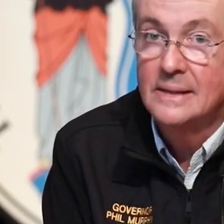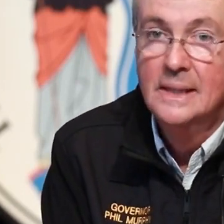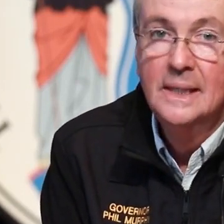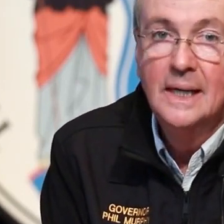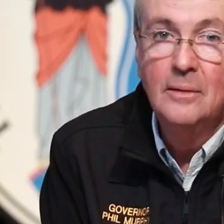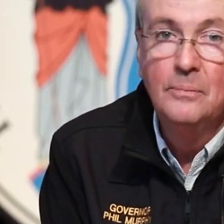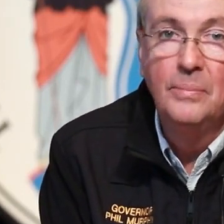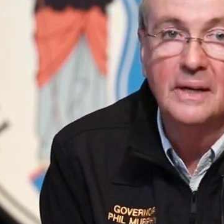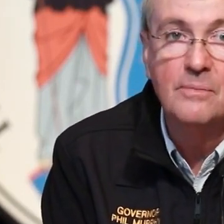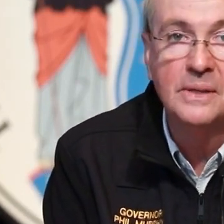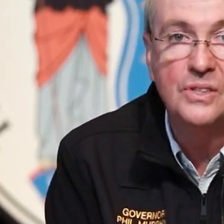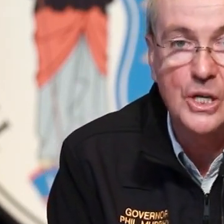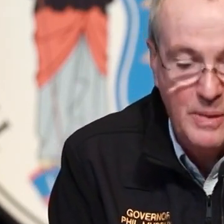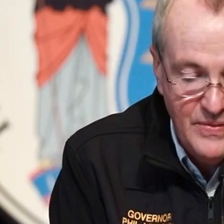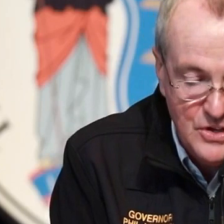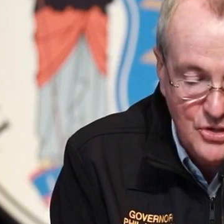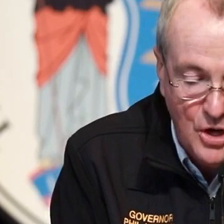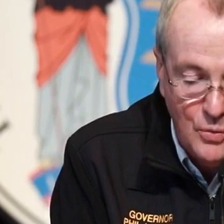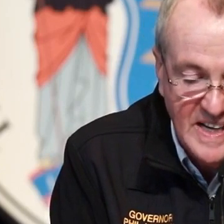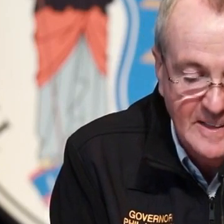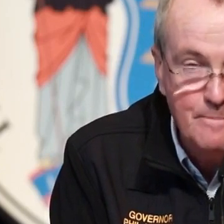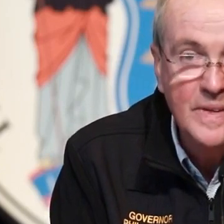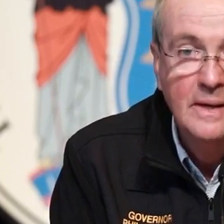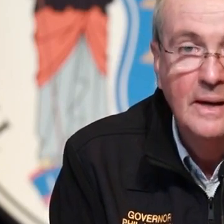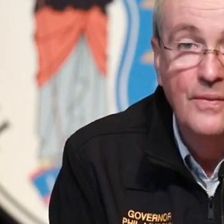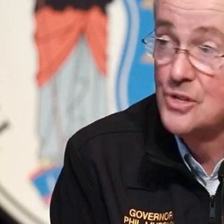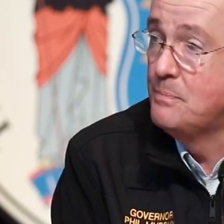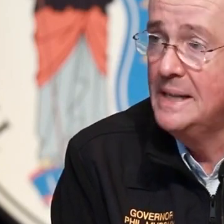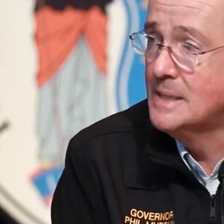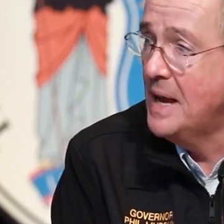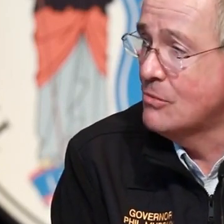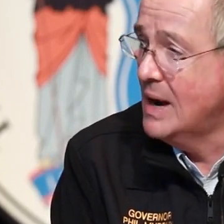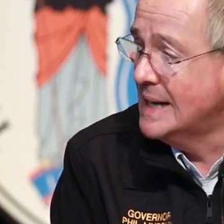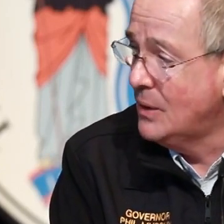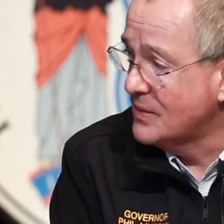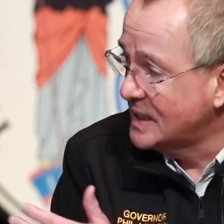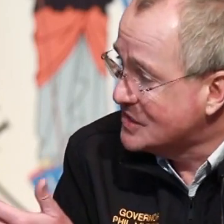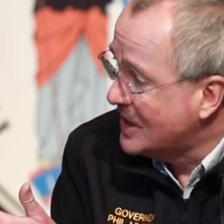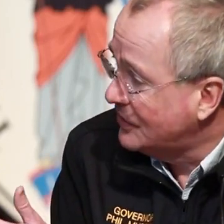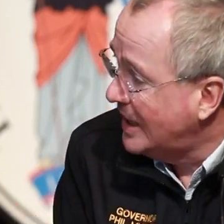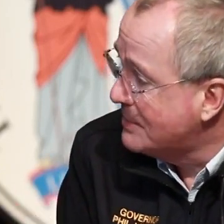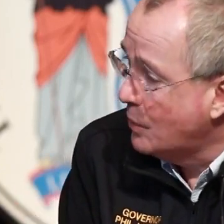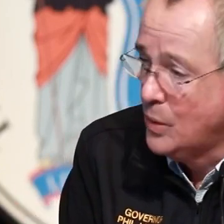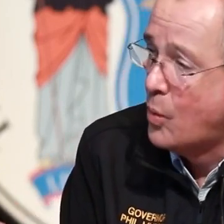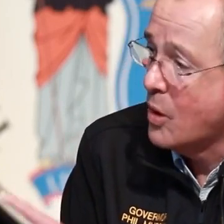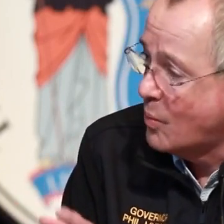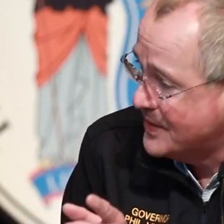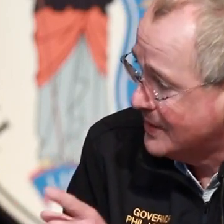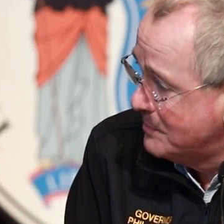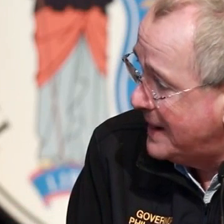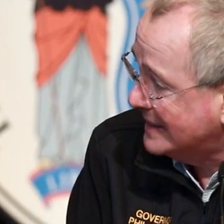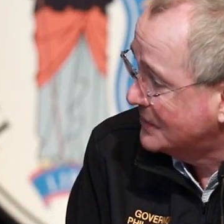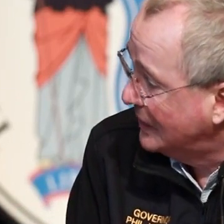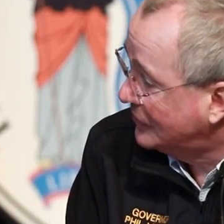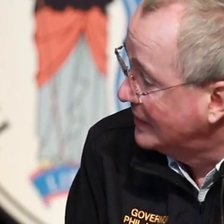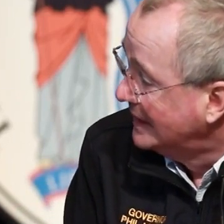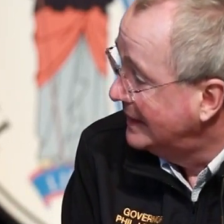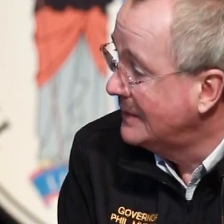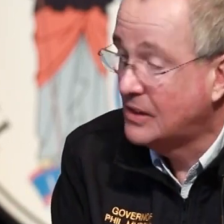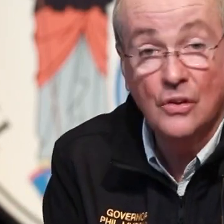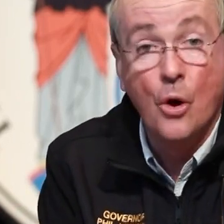asymptomatic, but have been touched by this already. There's a big debate right now, I think it's fair to say, about will warm weather impact